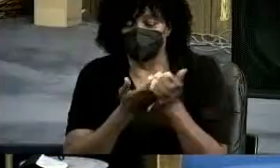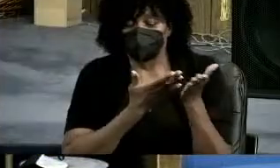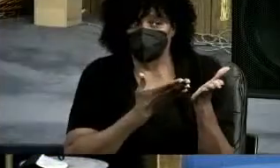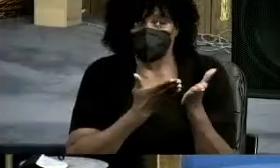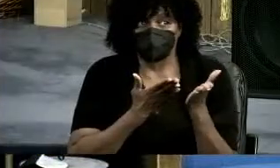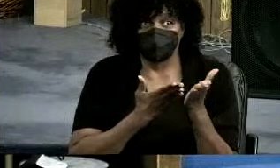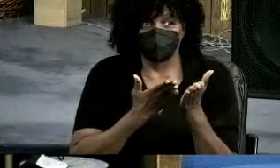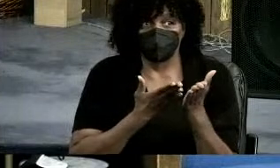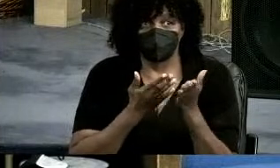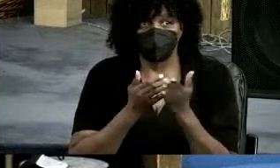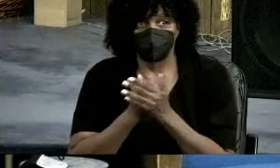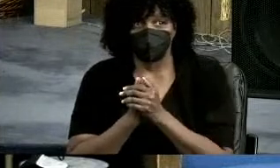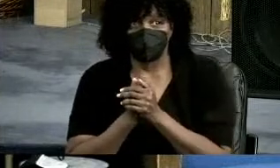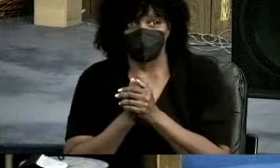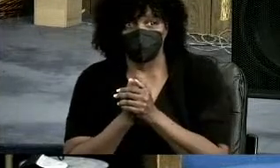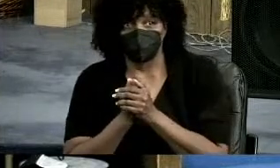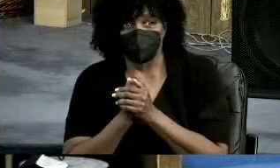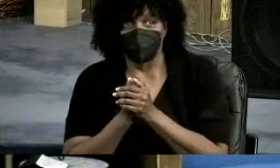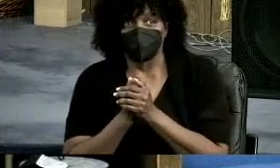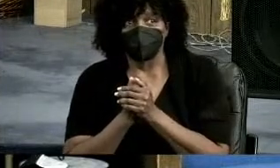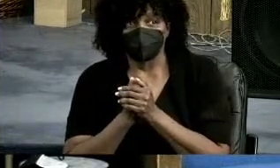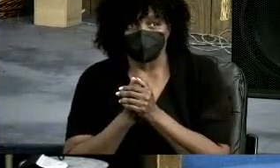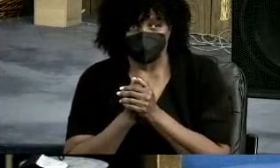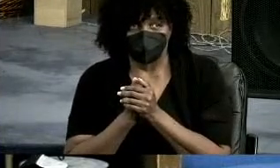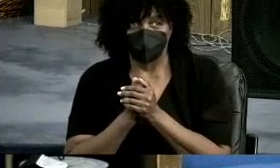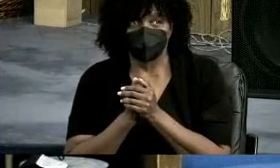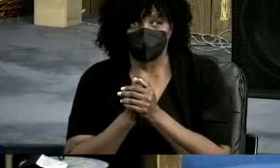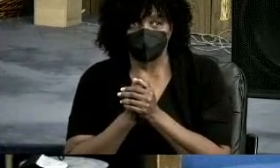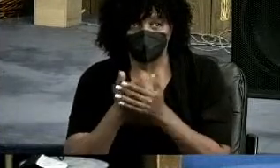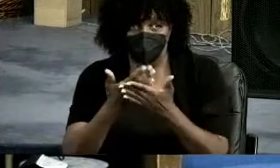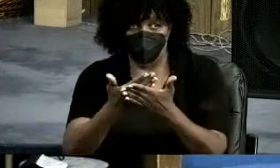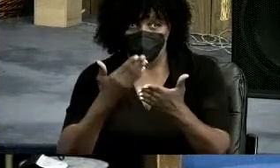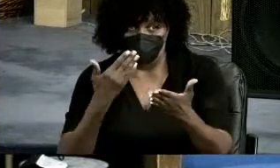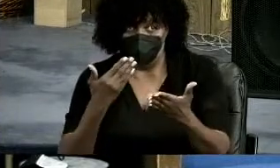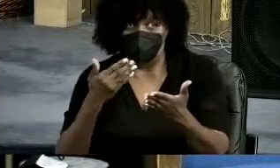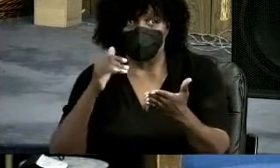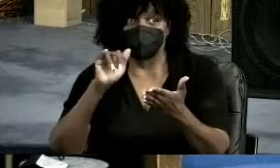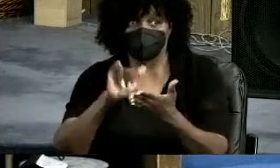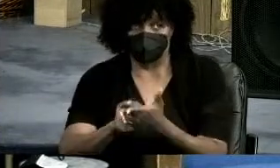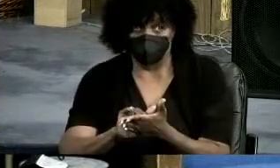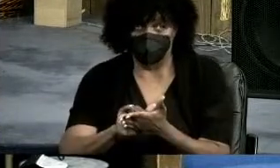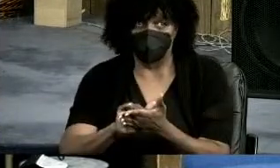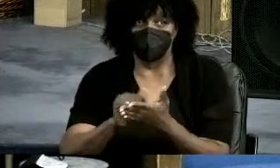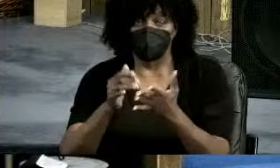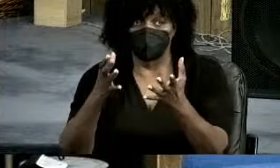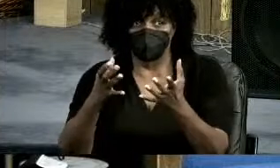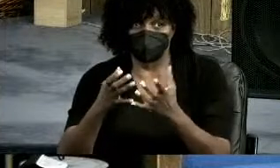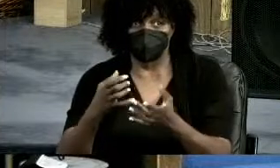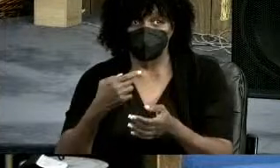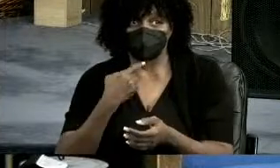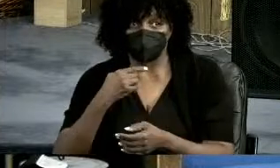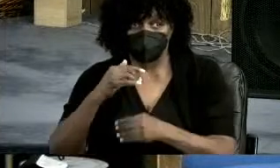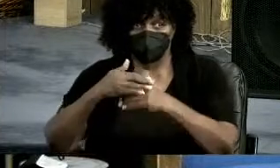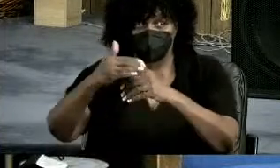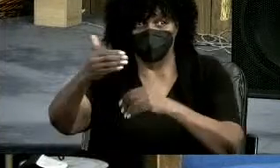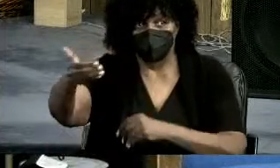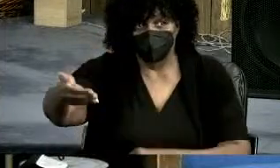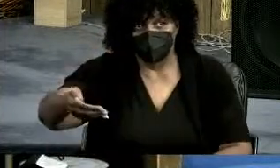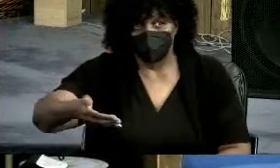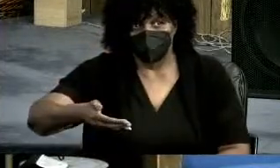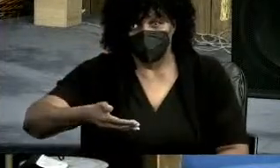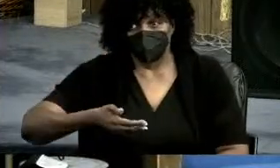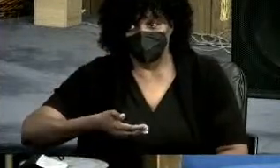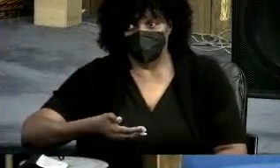August birthdays. Okay, before I do that, I want to say welcome, first